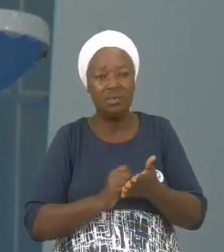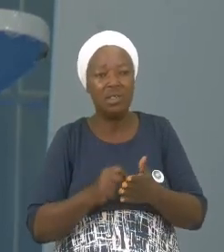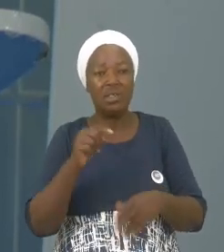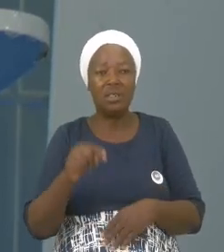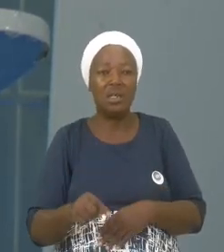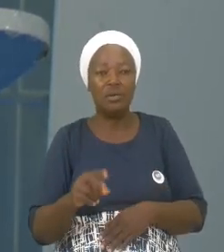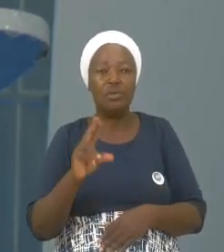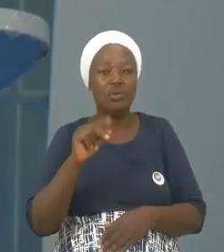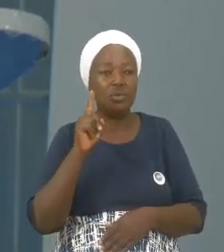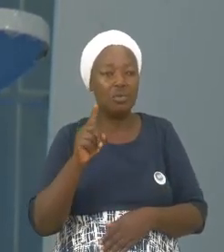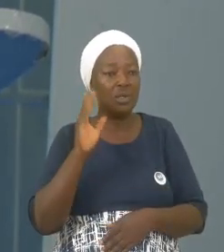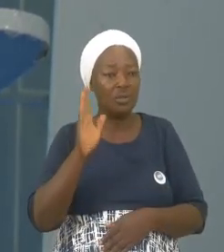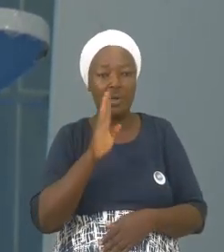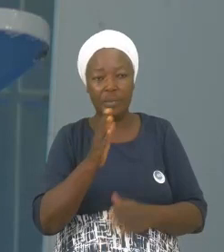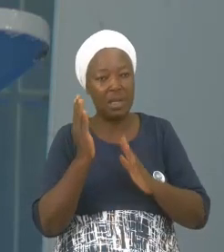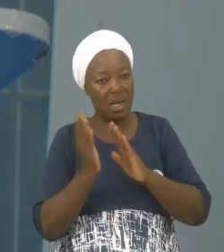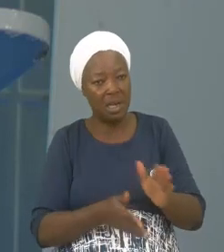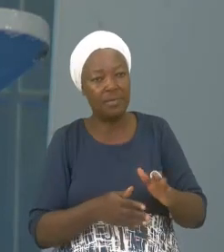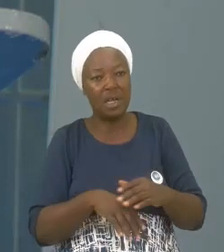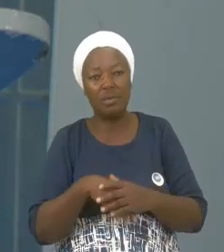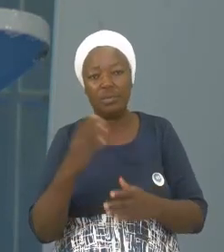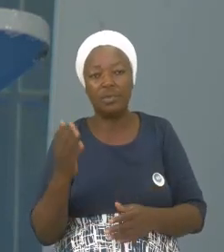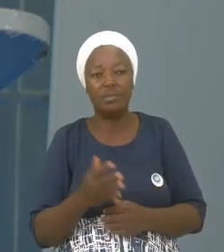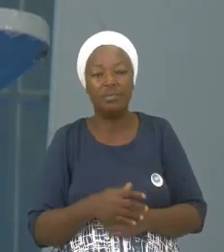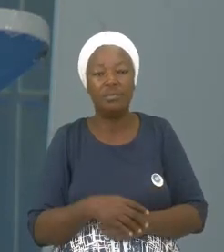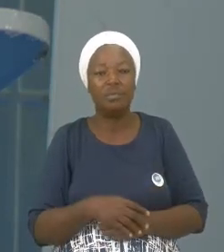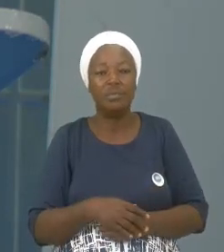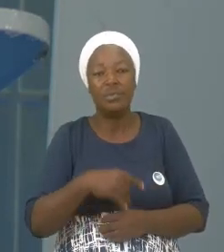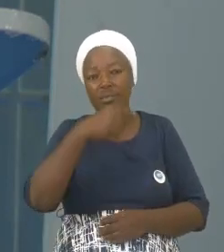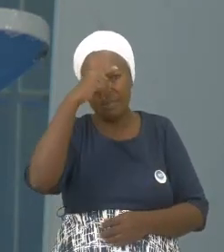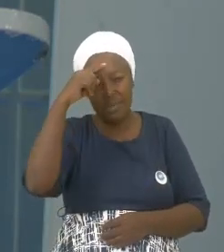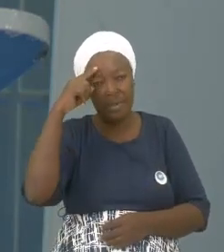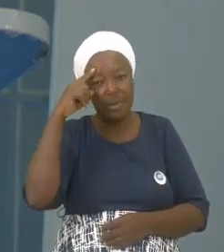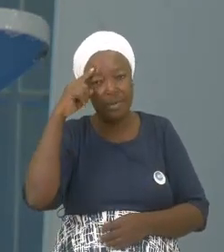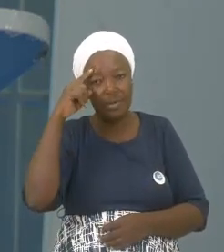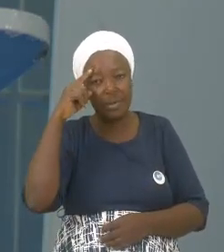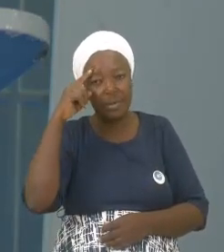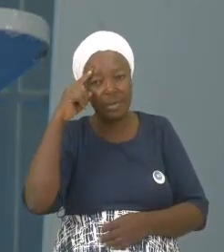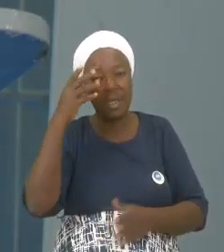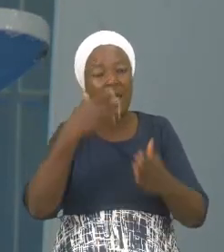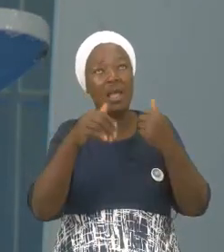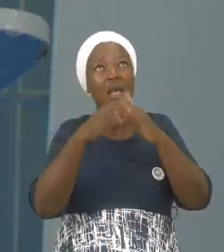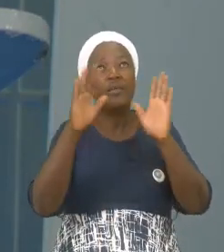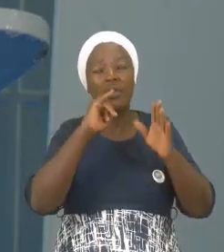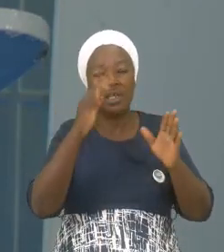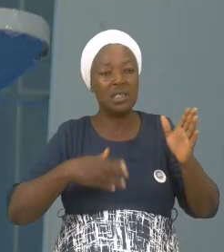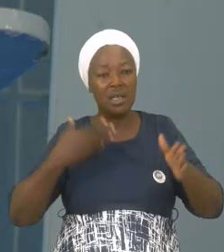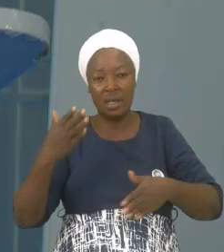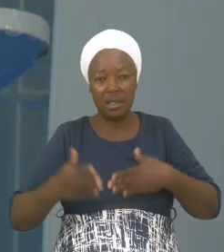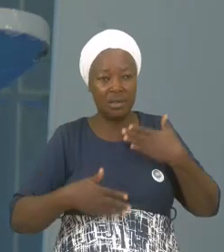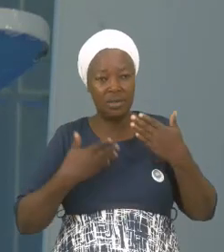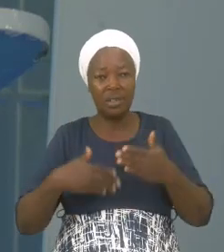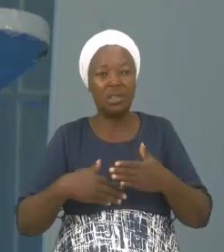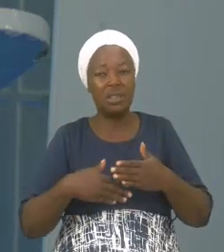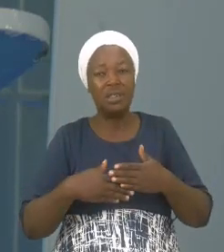left out, because Heaven is rejoicing on their behalf